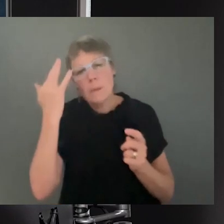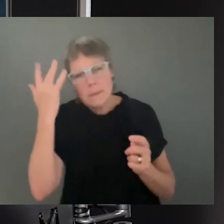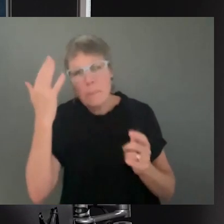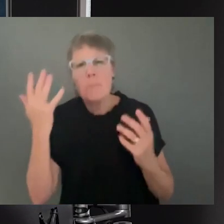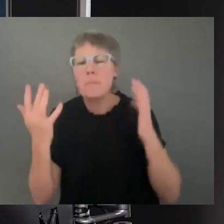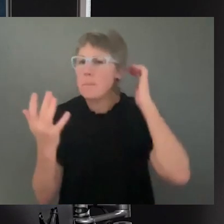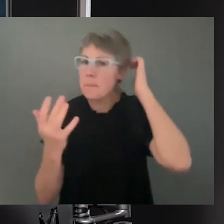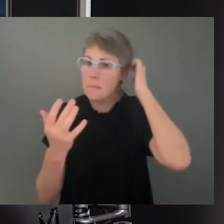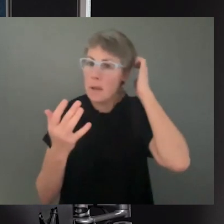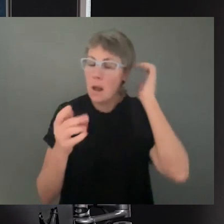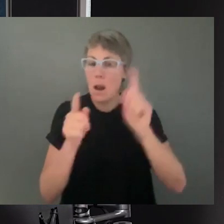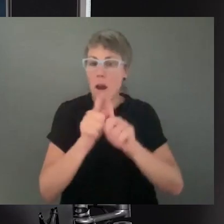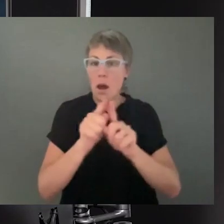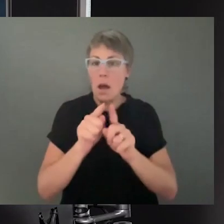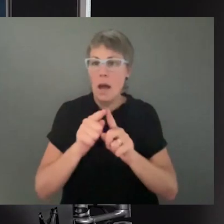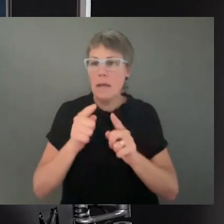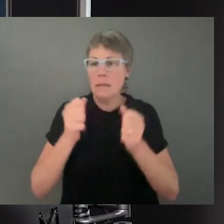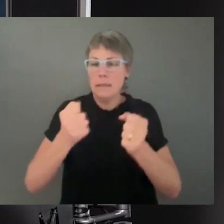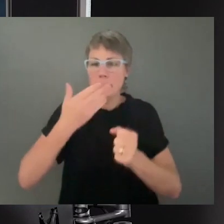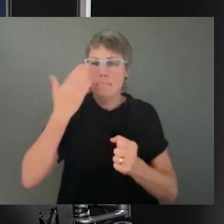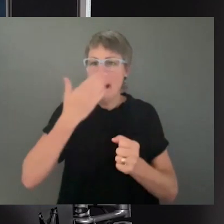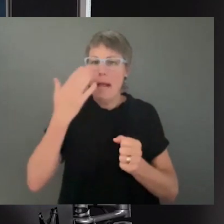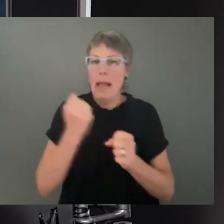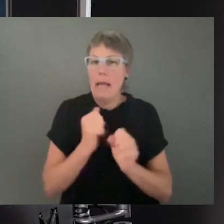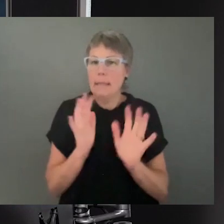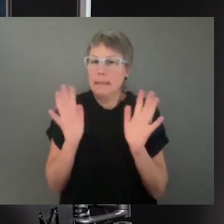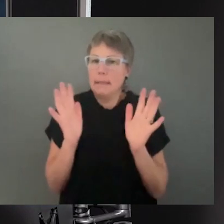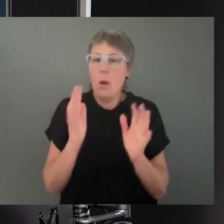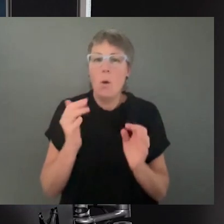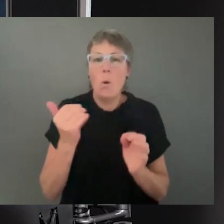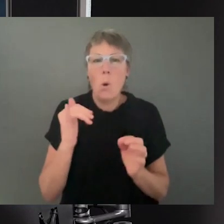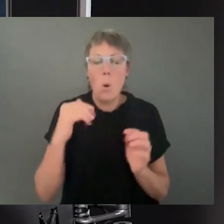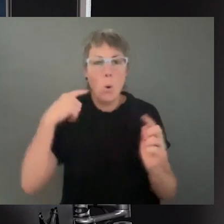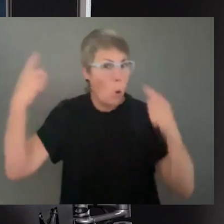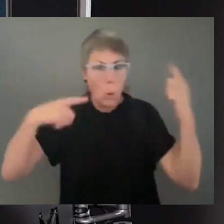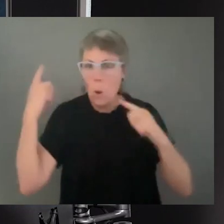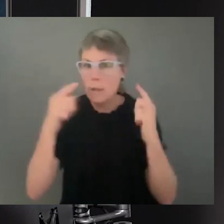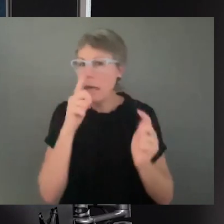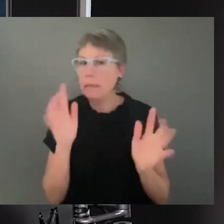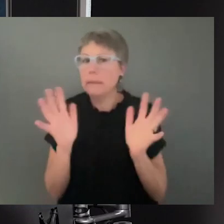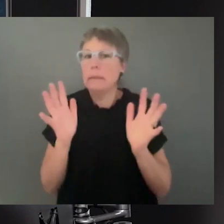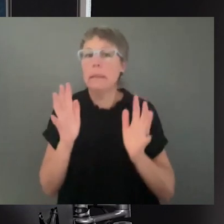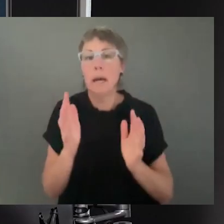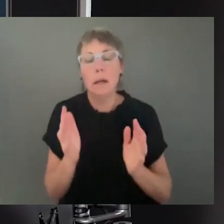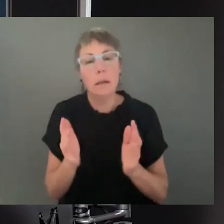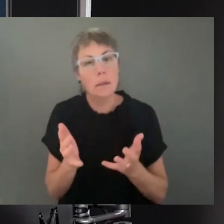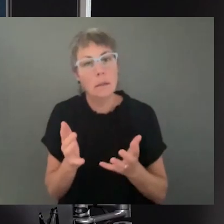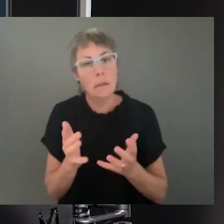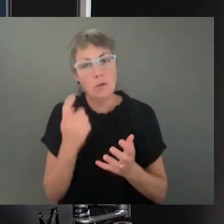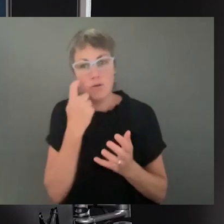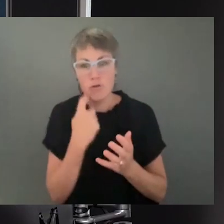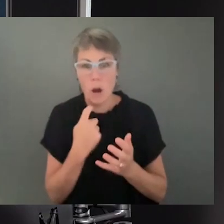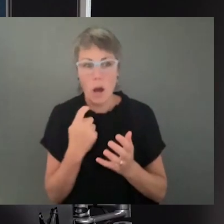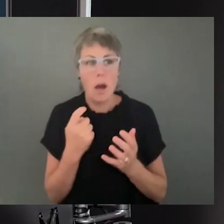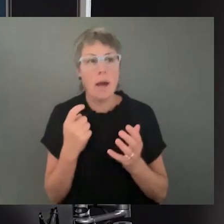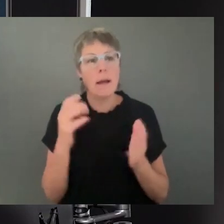that aren't as overwhelming from a smell or sight or sound perspective, can be really